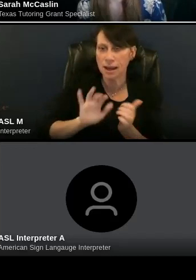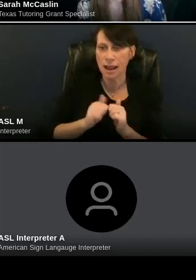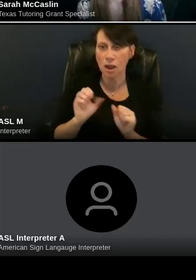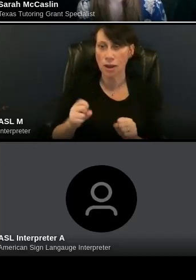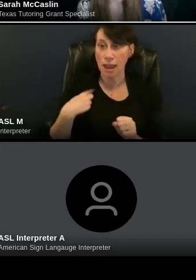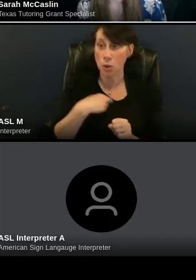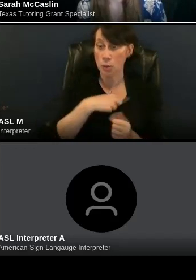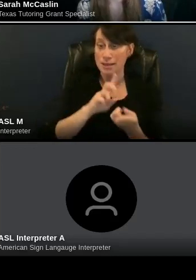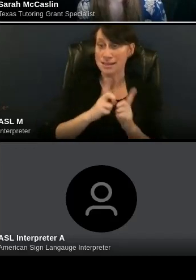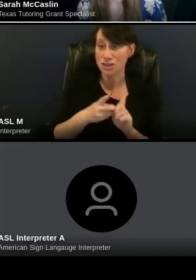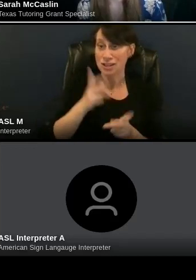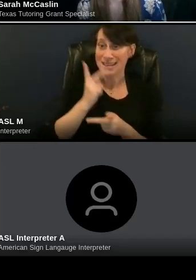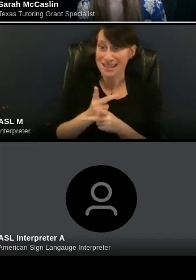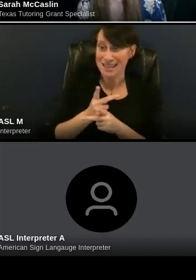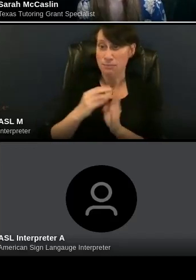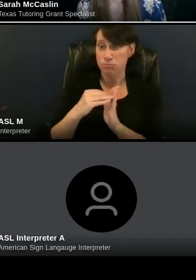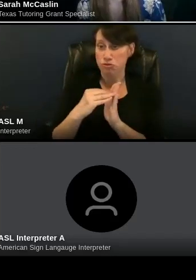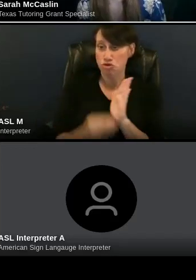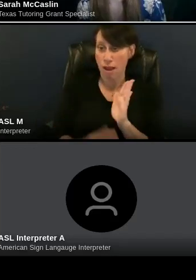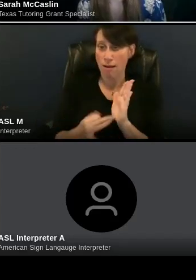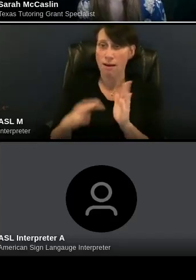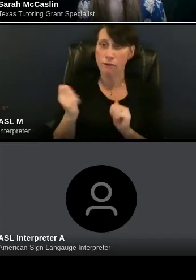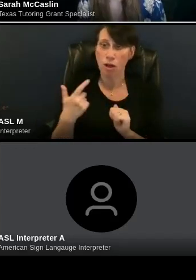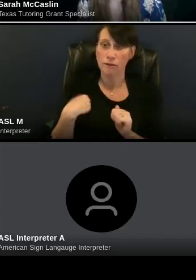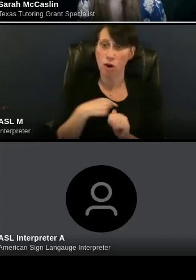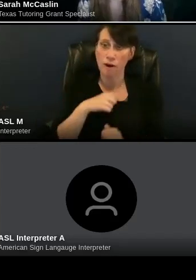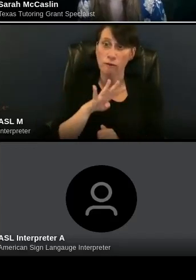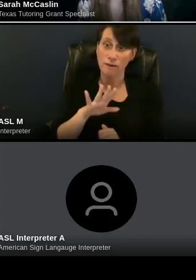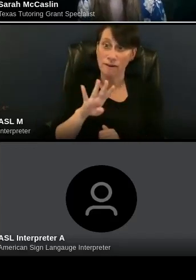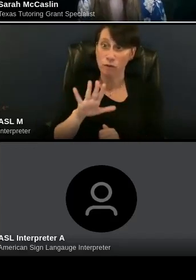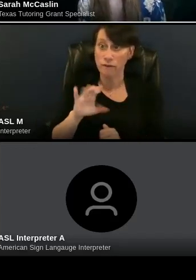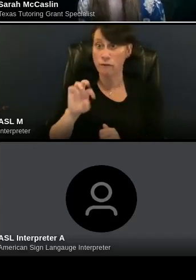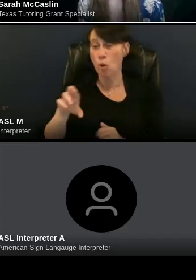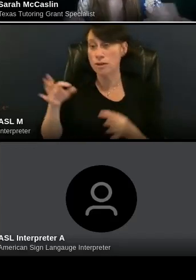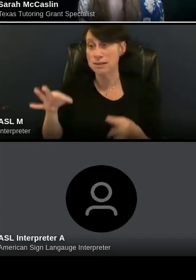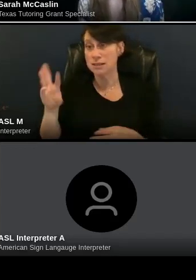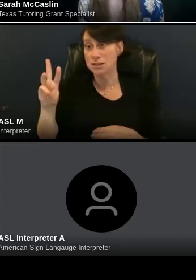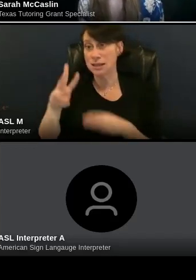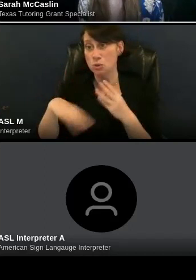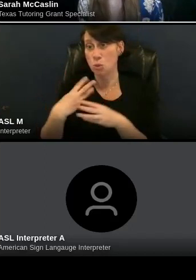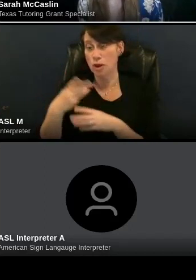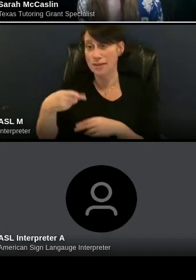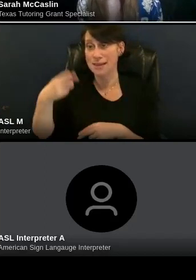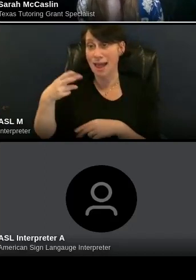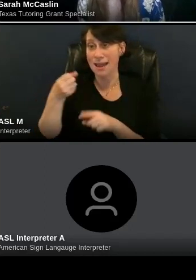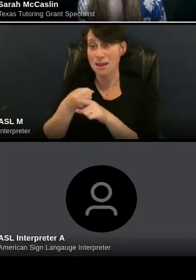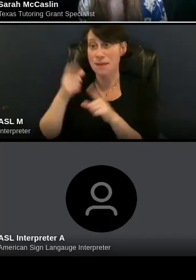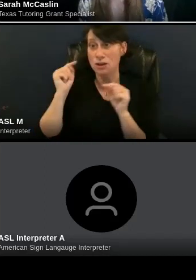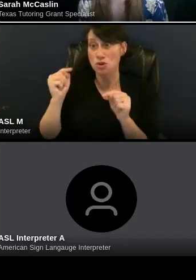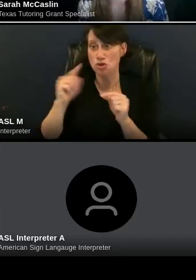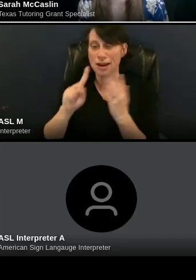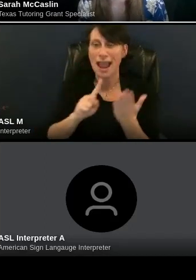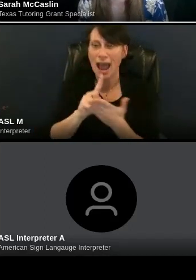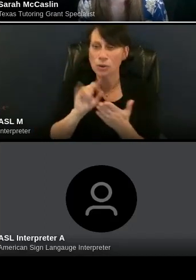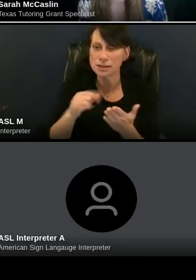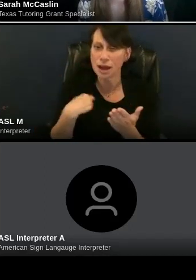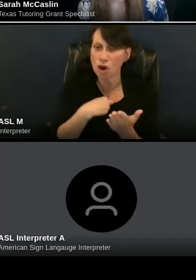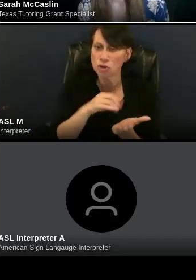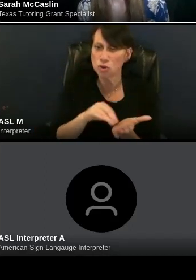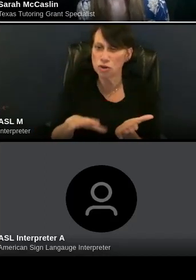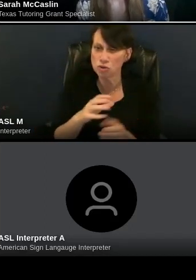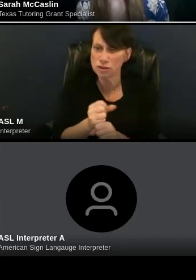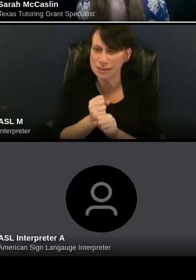we digitally keep track of our 45-45, or in the Decision 6 world, this high impact tutoring hours that our students are